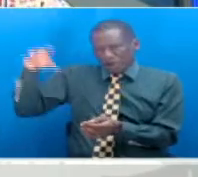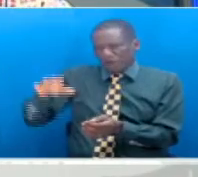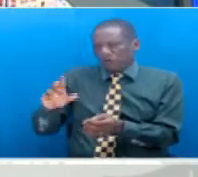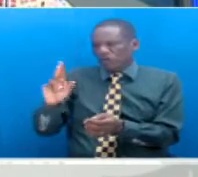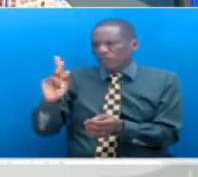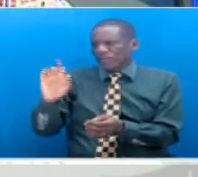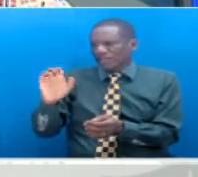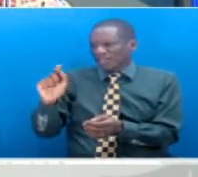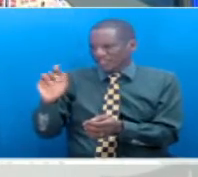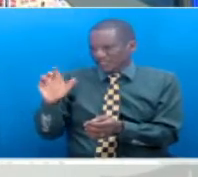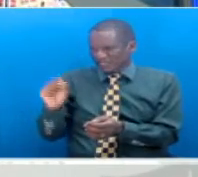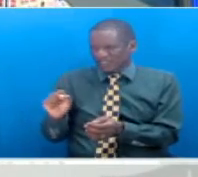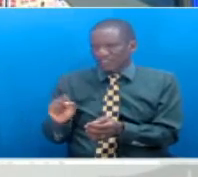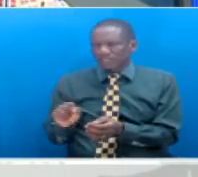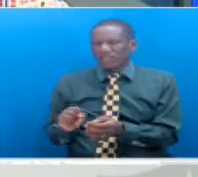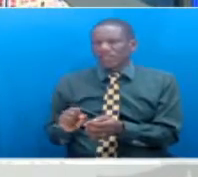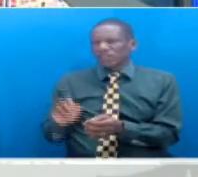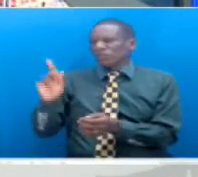the KIMS kit.